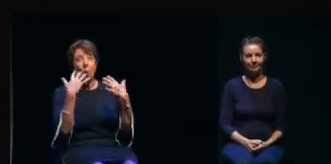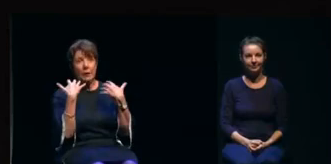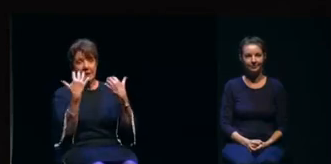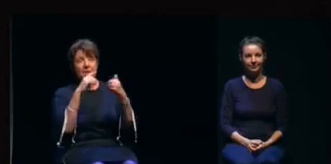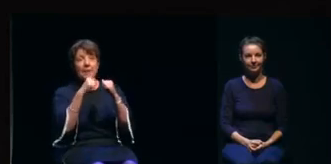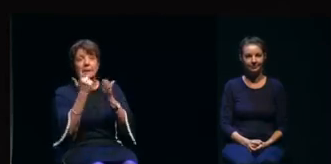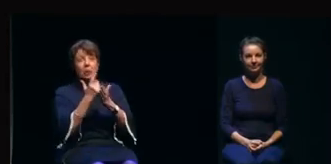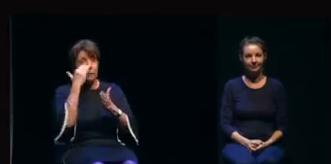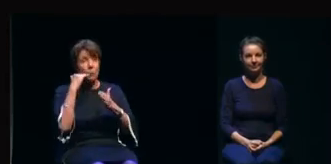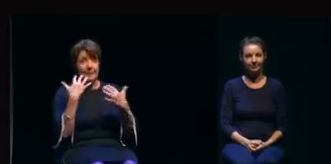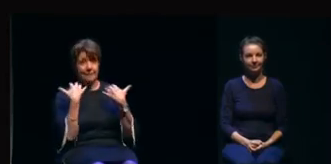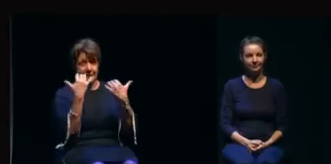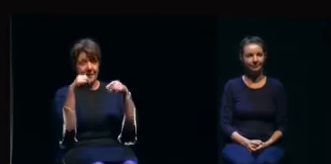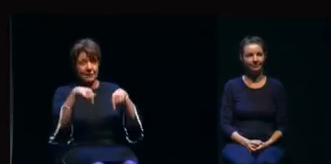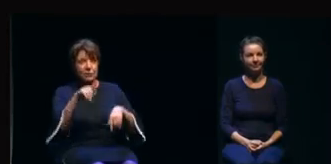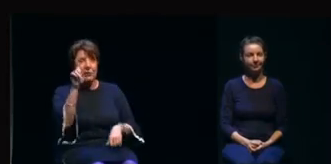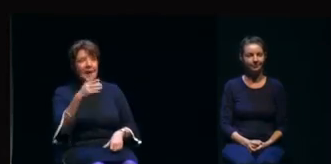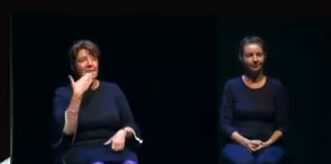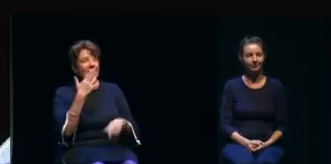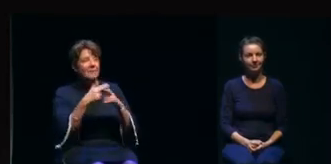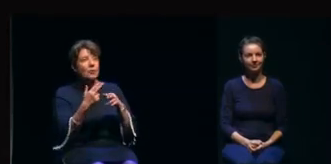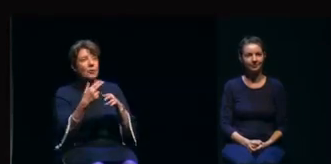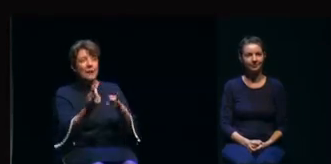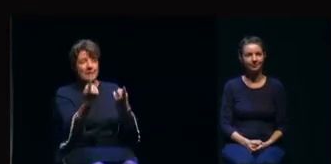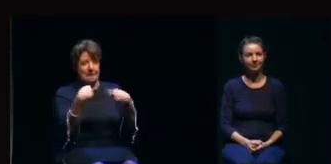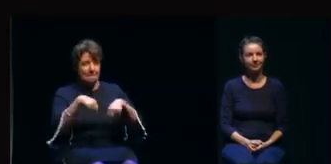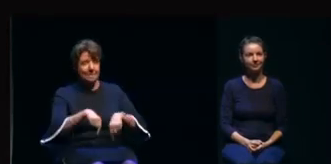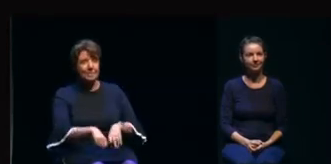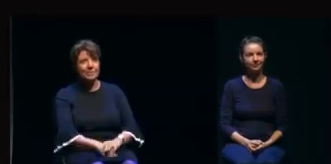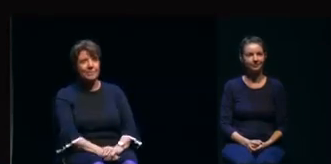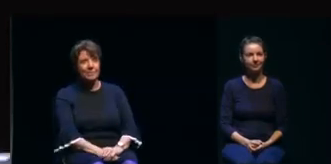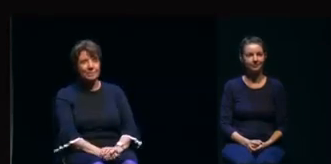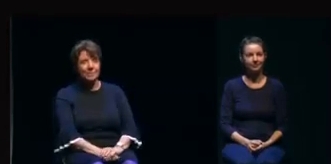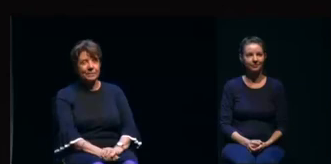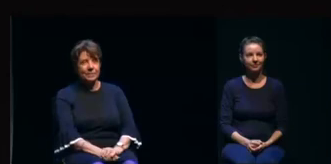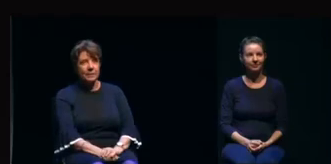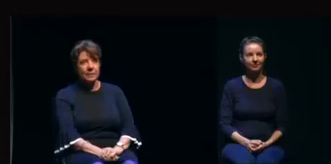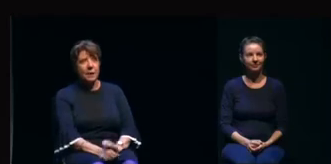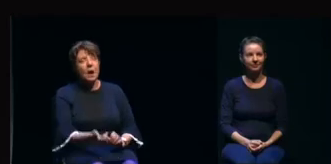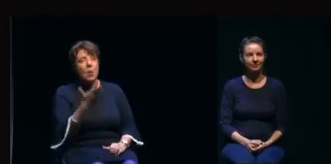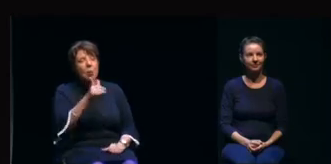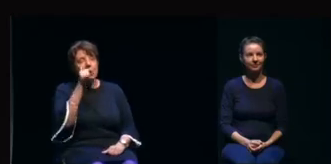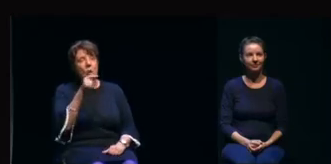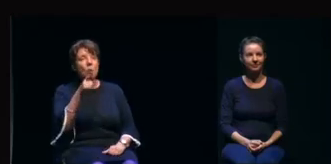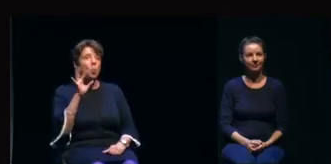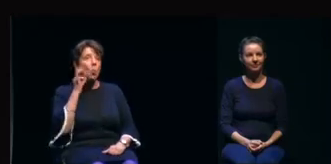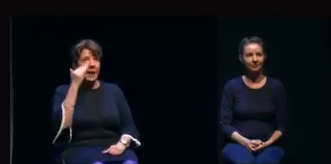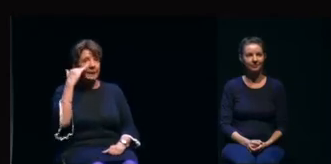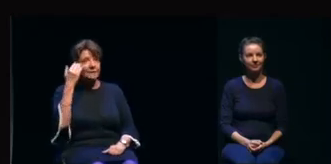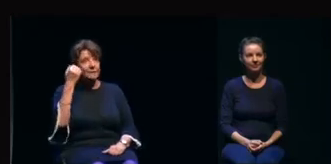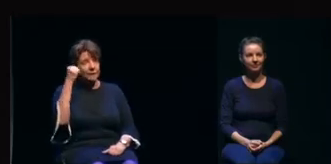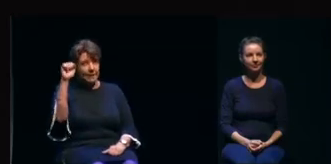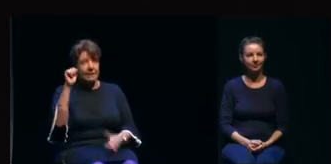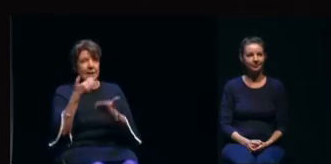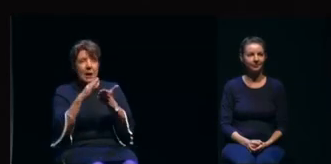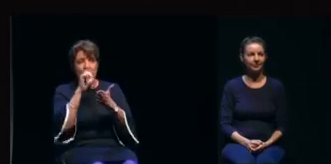of women here today. Thank you for coming along. I want to know about being a white feminist. How can you